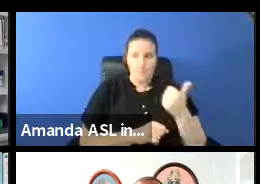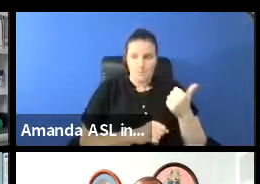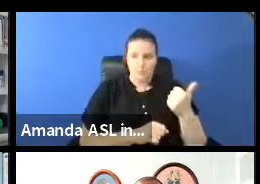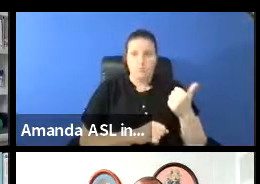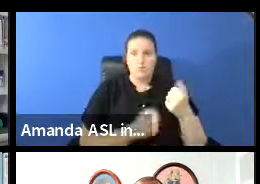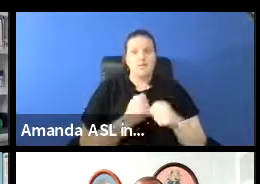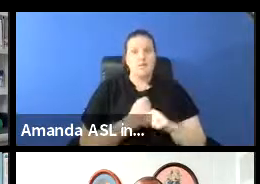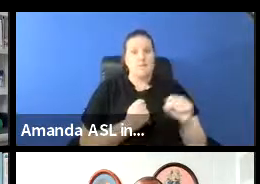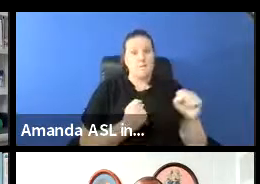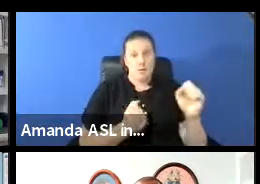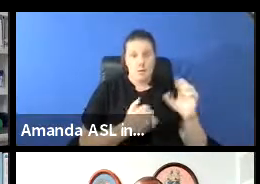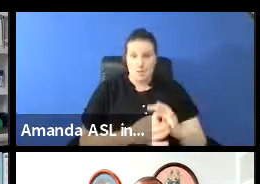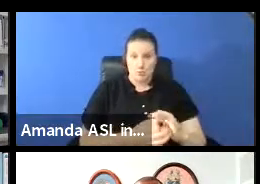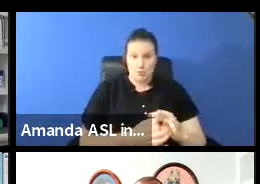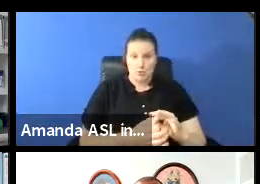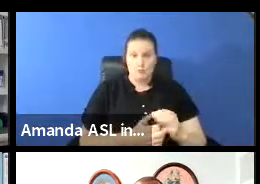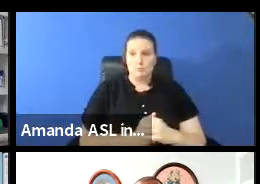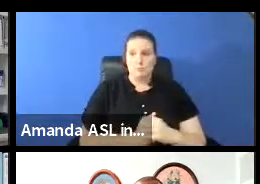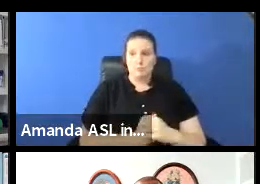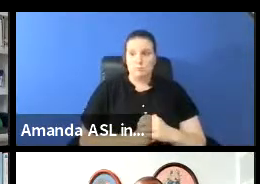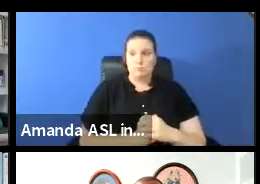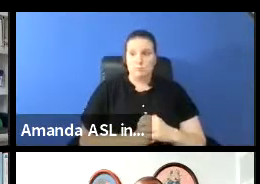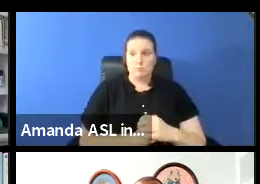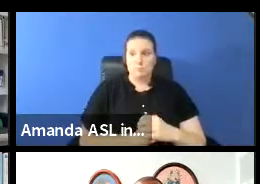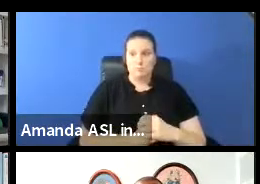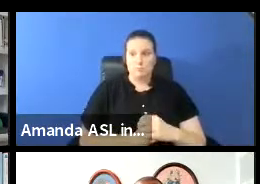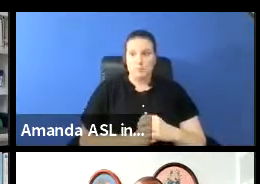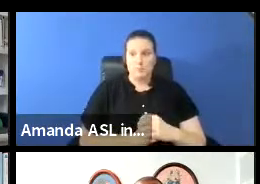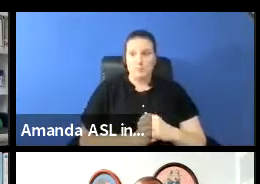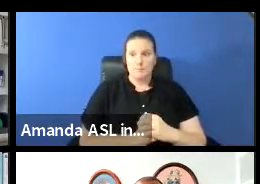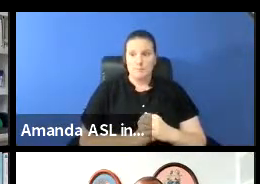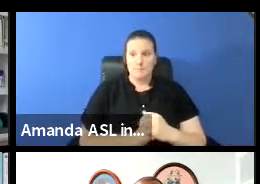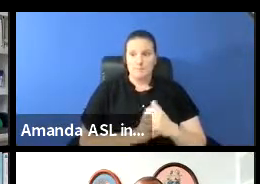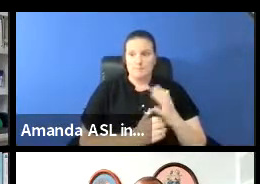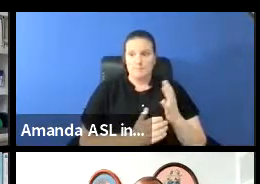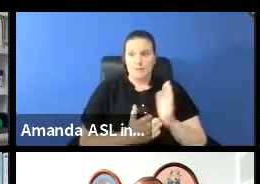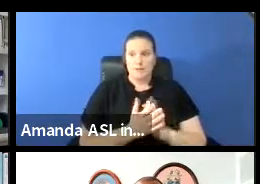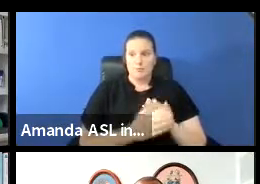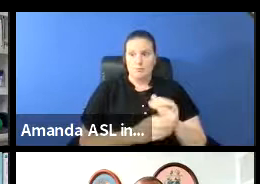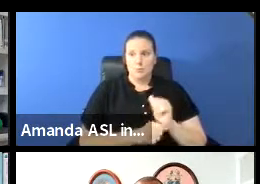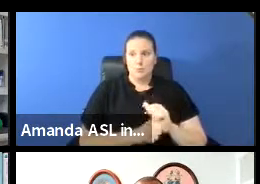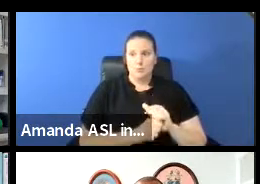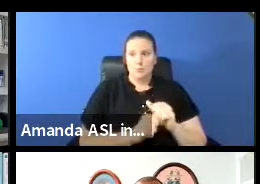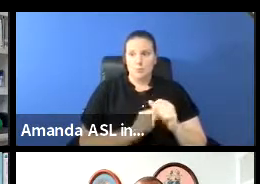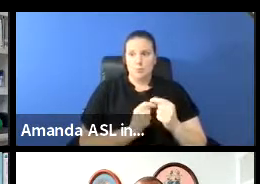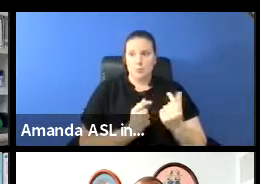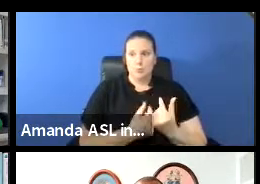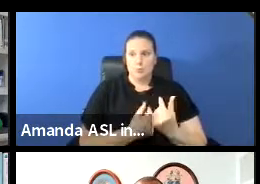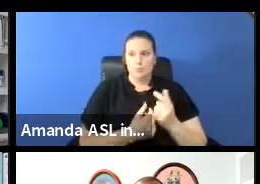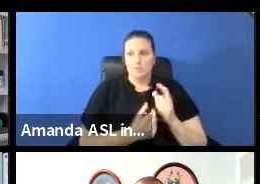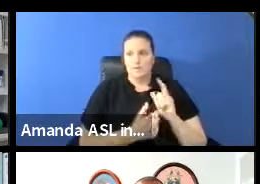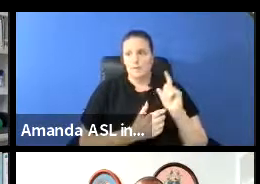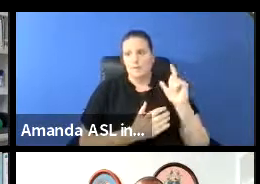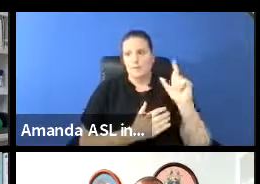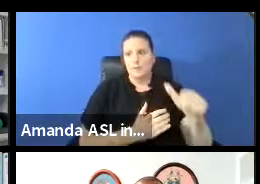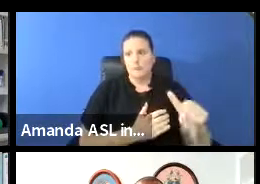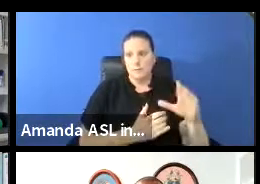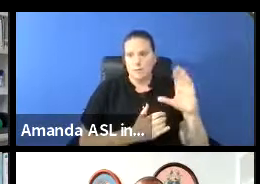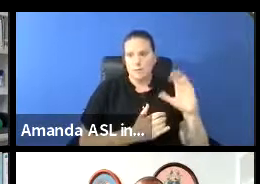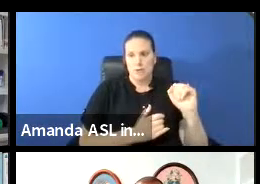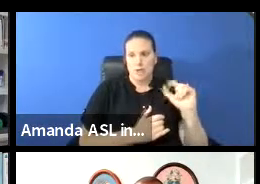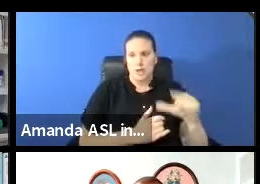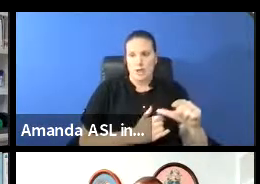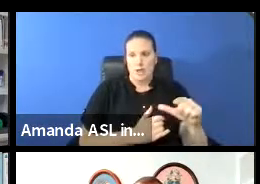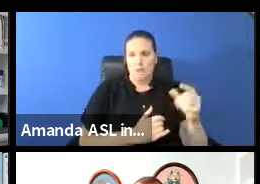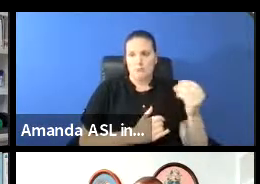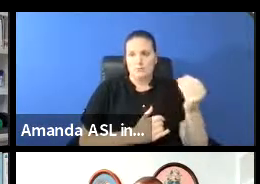safer connections. We're gonna be asking working groups and eventually the CAG to